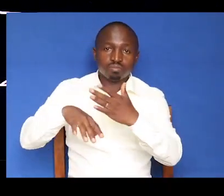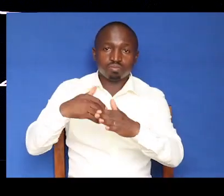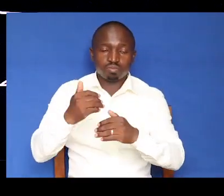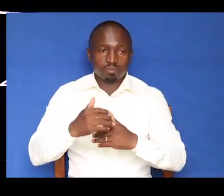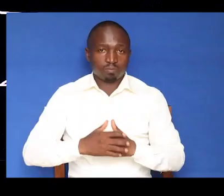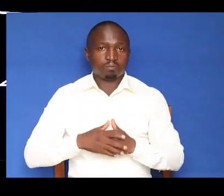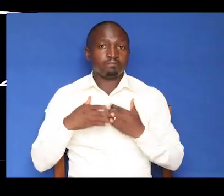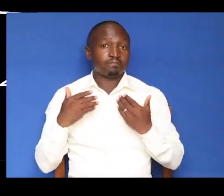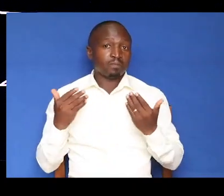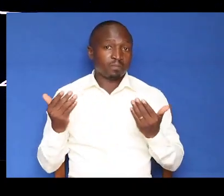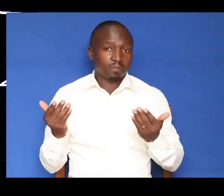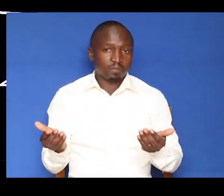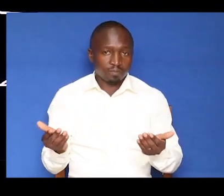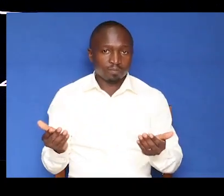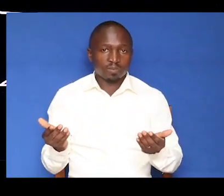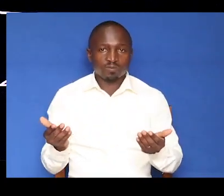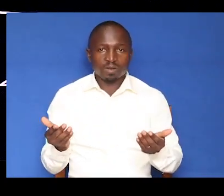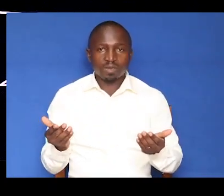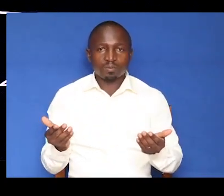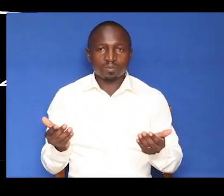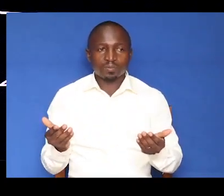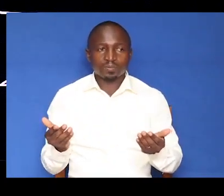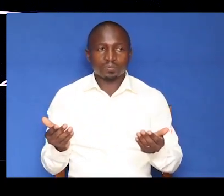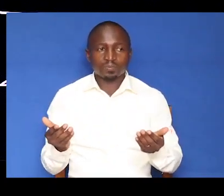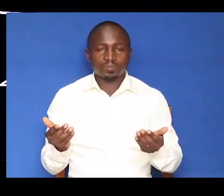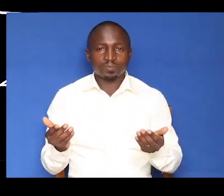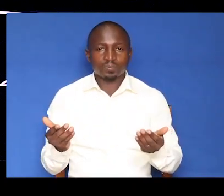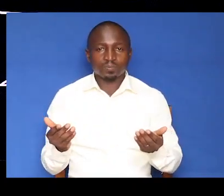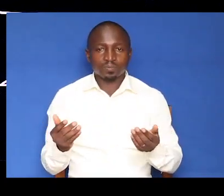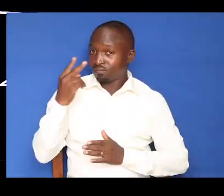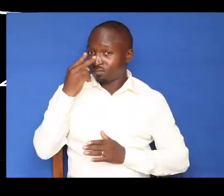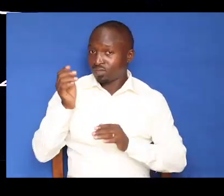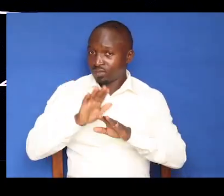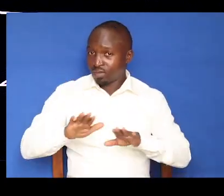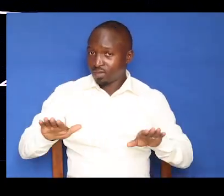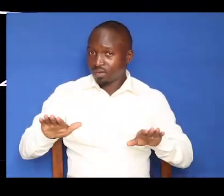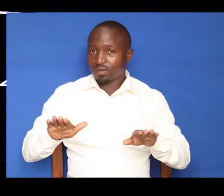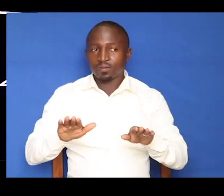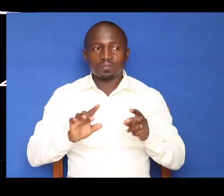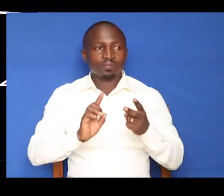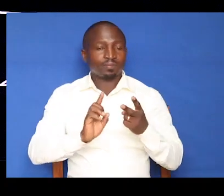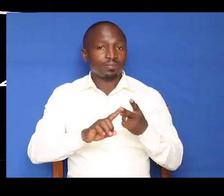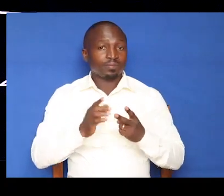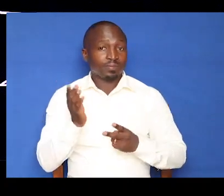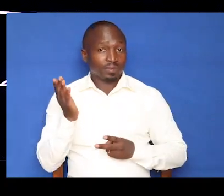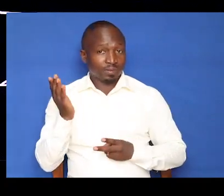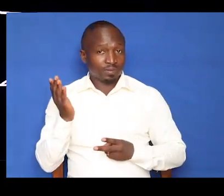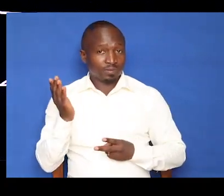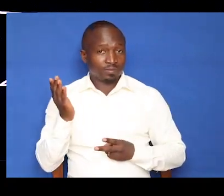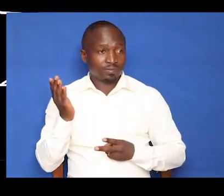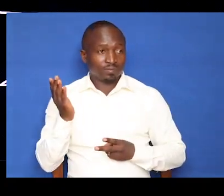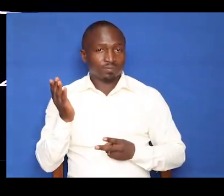So, class, the factors we have seen here